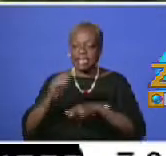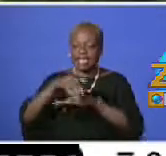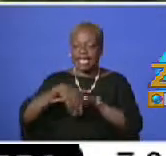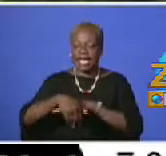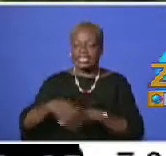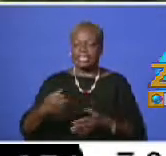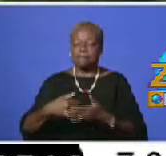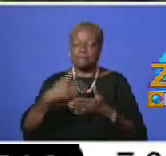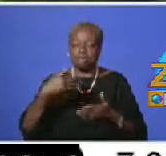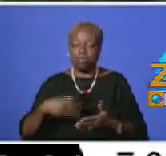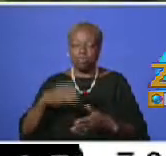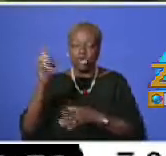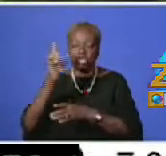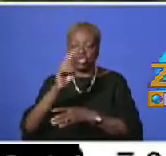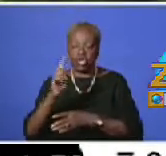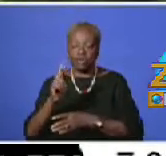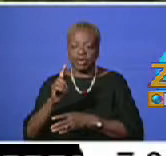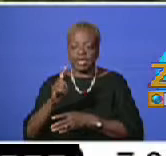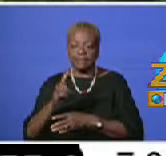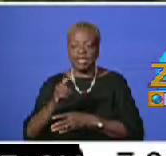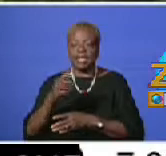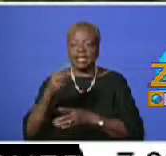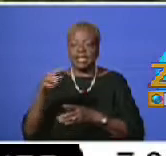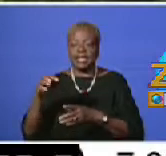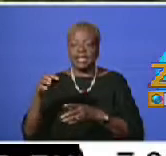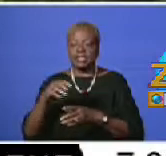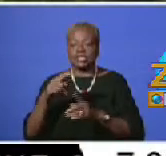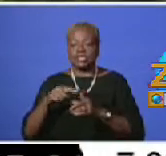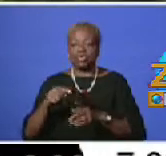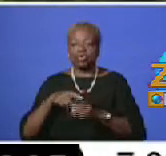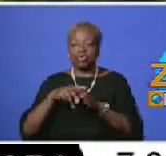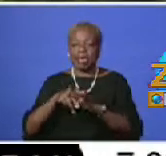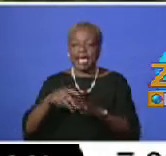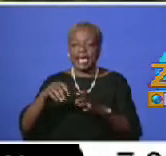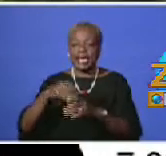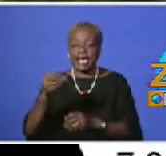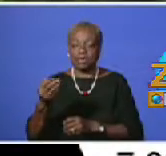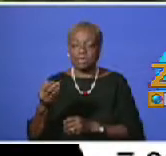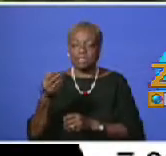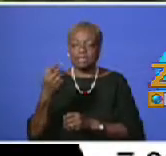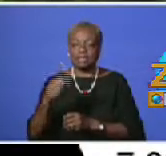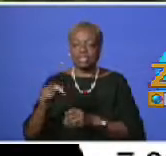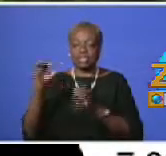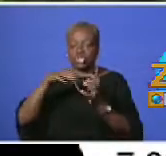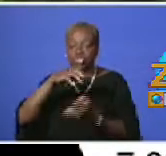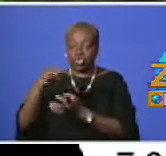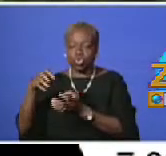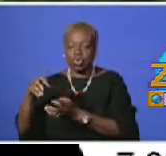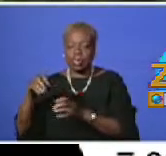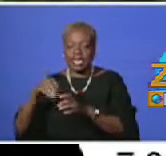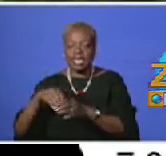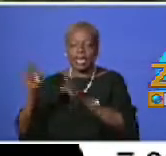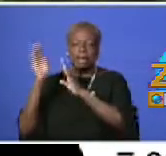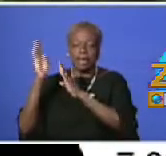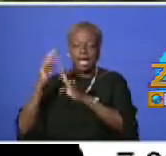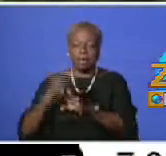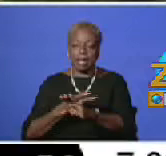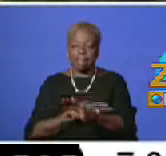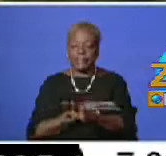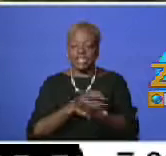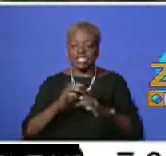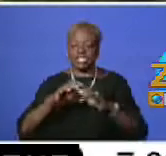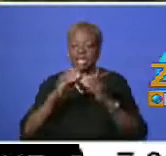was about to hit Abaco to ride out the storm in Bahama Beach Club, Abaco, Treasure Key, Abaco.